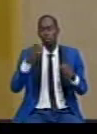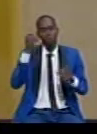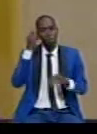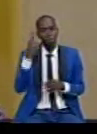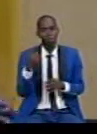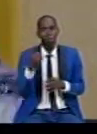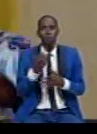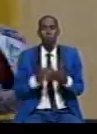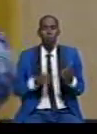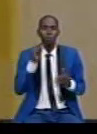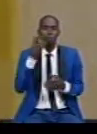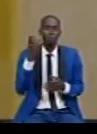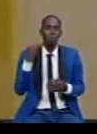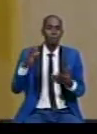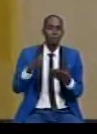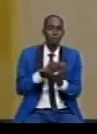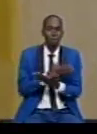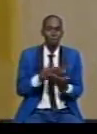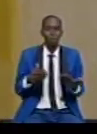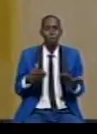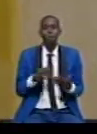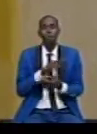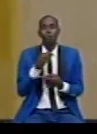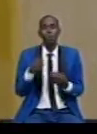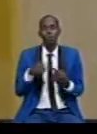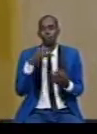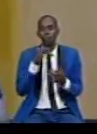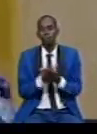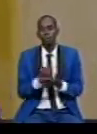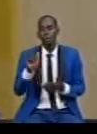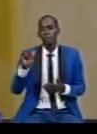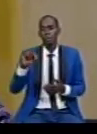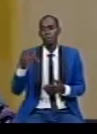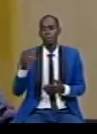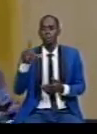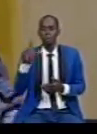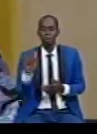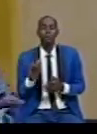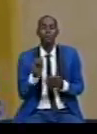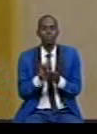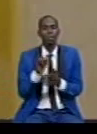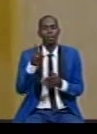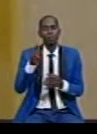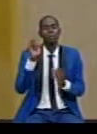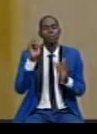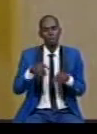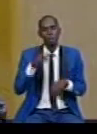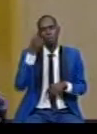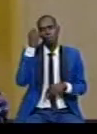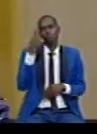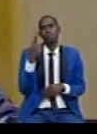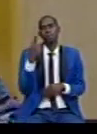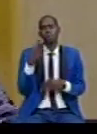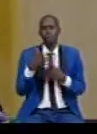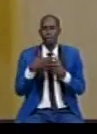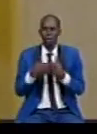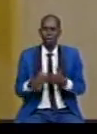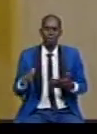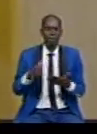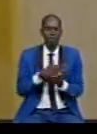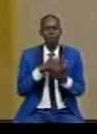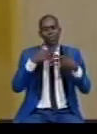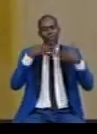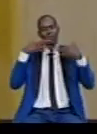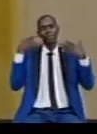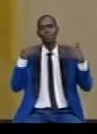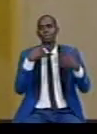she was singing. It's only when she mentioned Angela that I was here. After singing, she now looked at me and smiled. He said, I